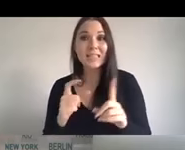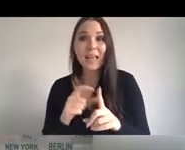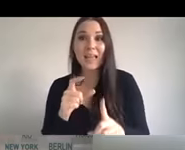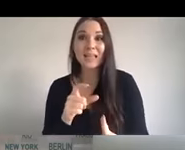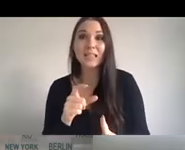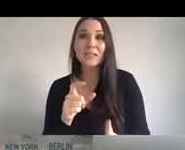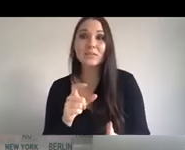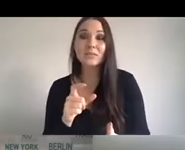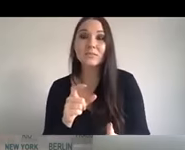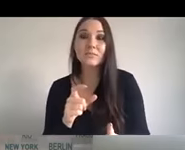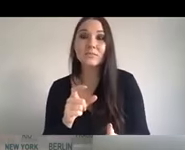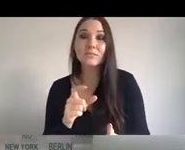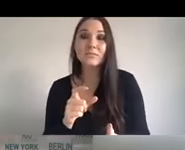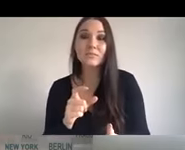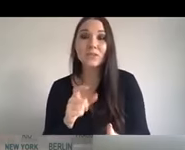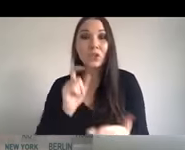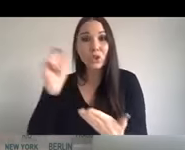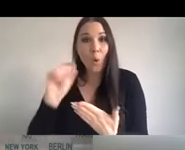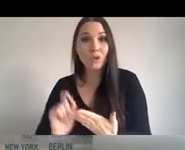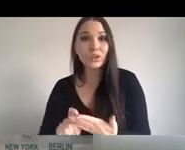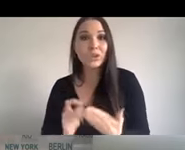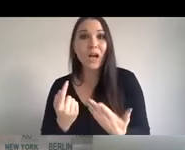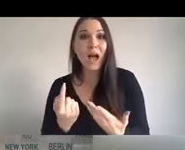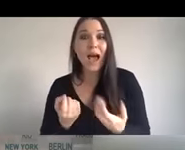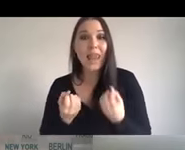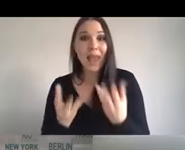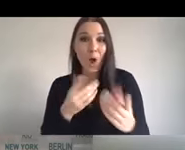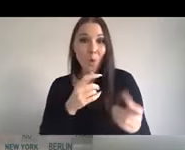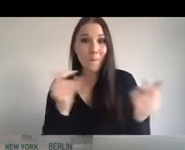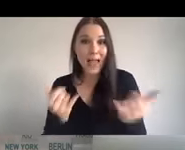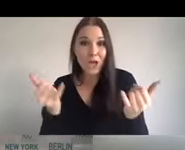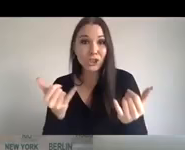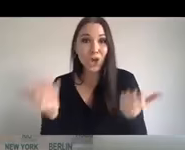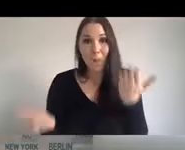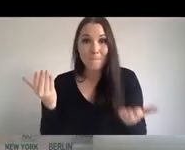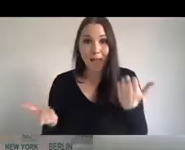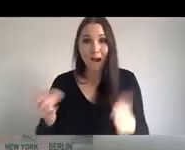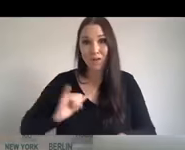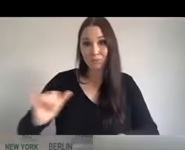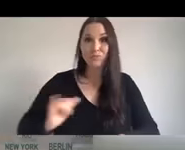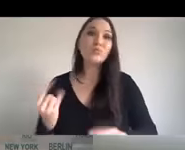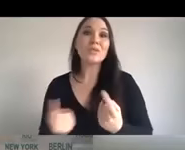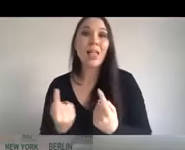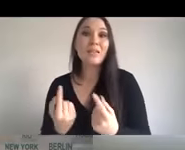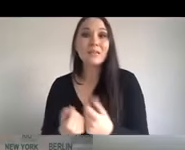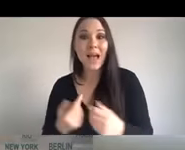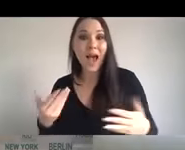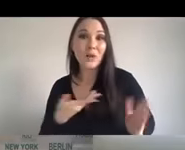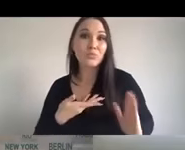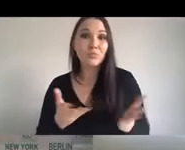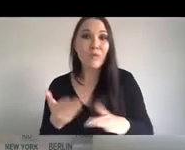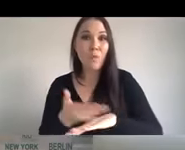further sub-scores allow the players to compare themselves to other players and also to former performances.